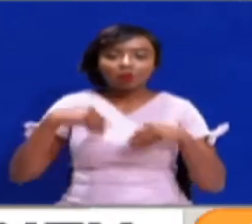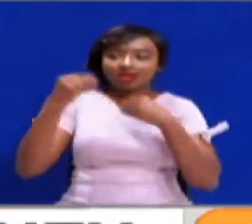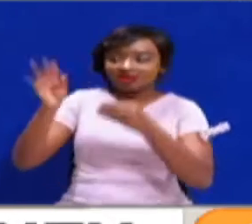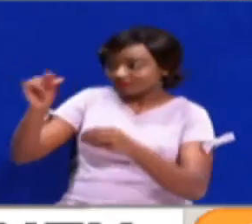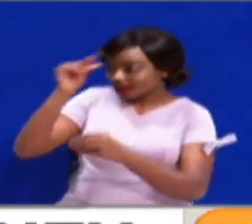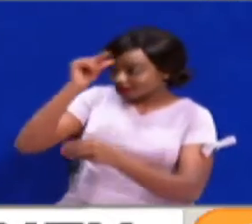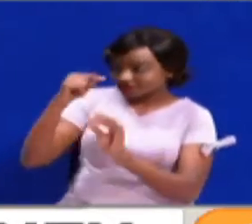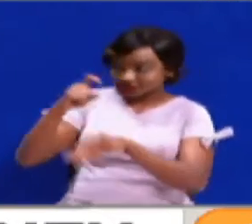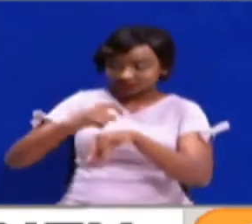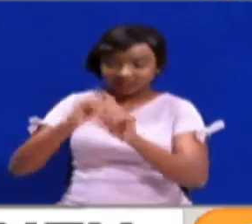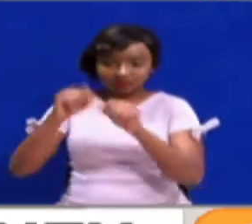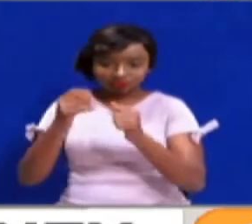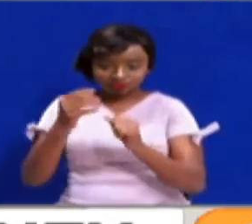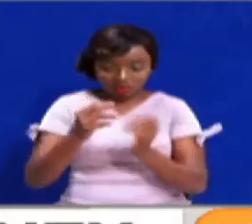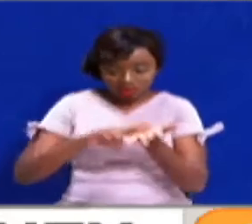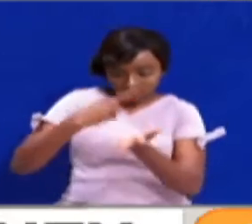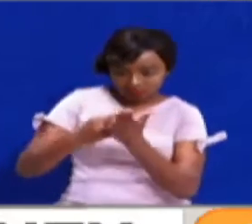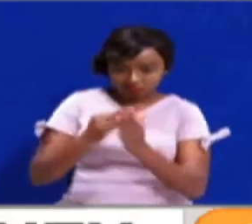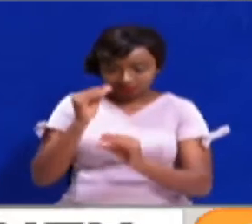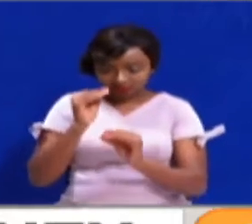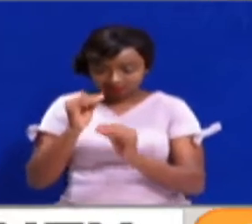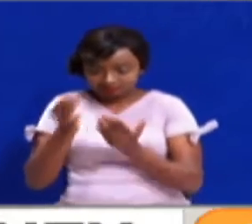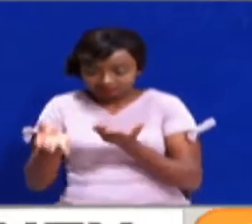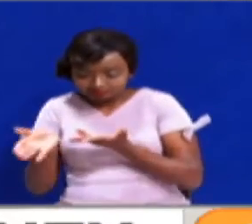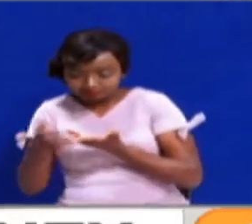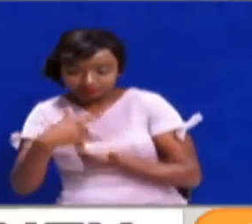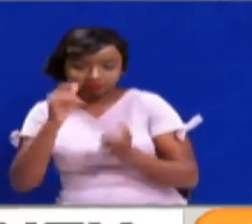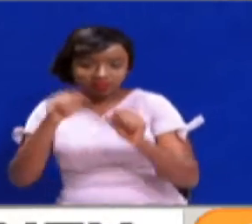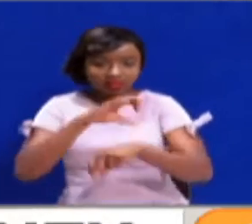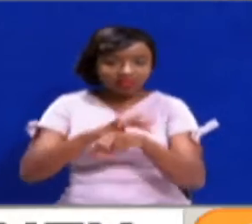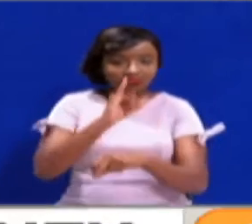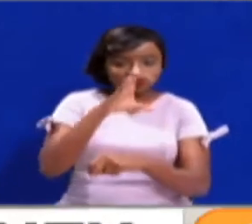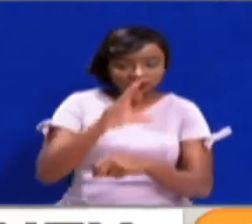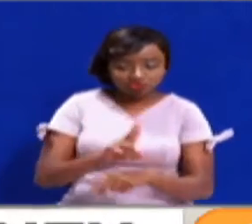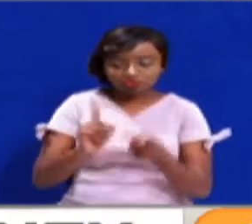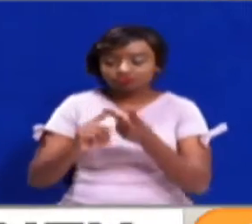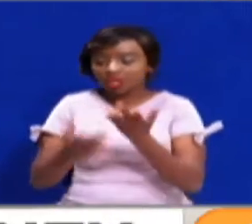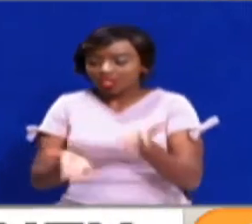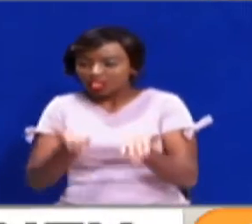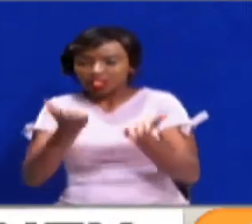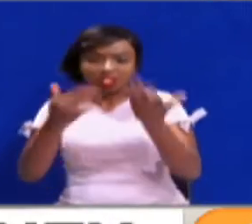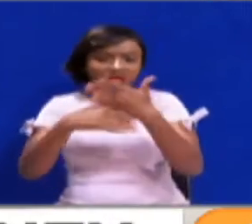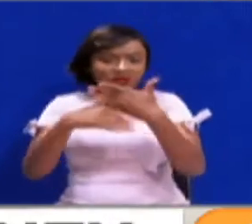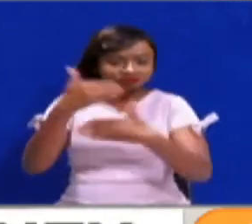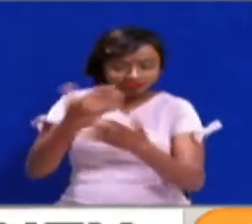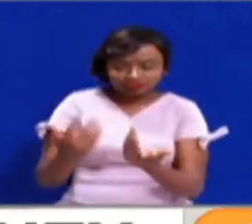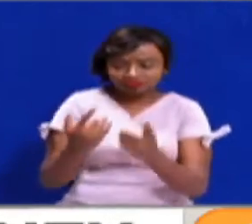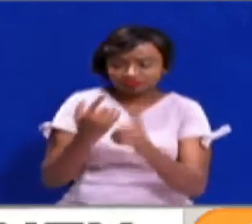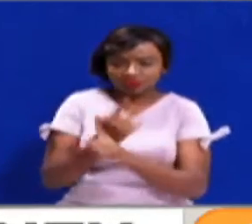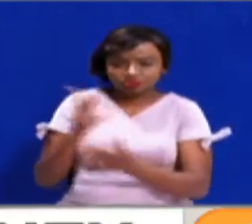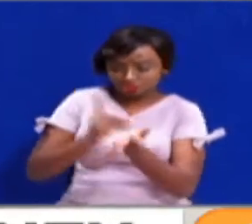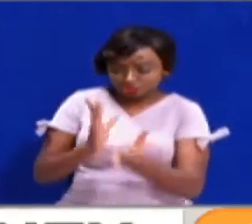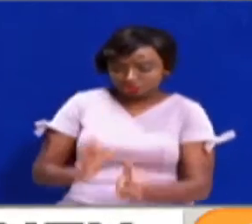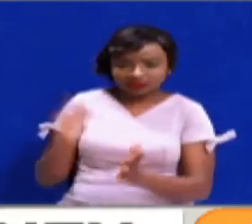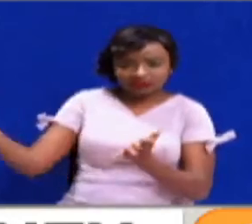time to build up their resources, to get more beds, to get more ICU capacity, you know, to in fact hire those more